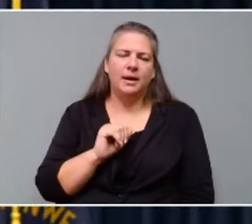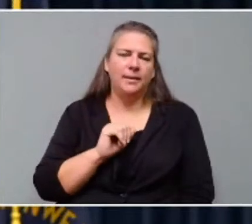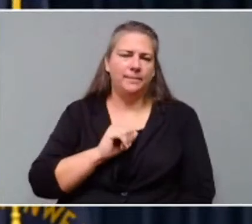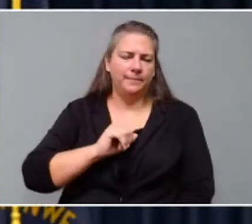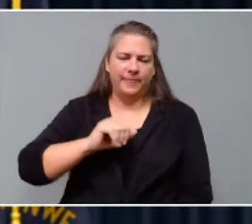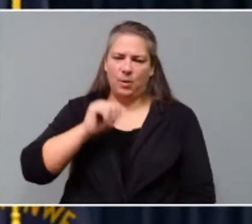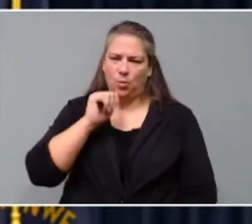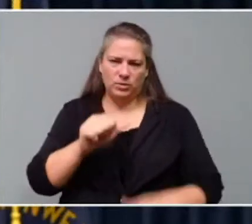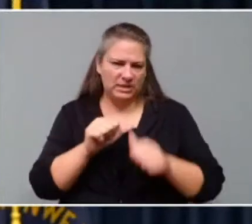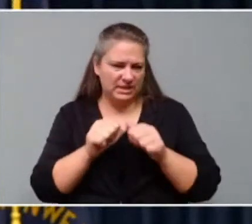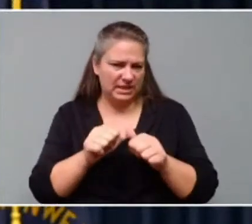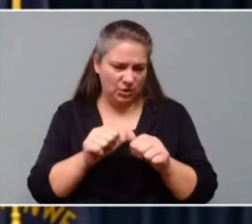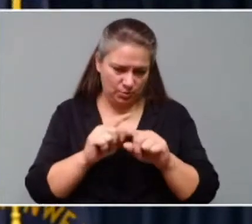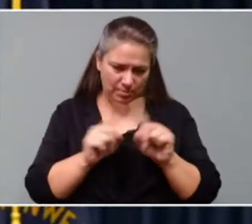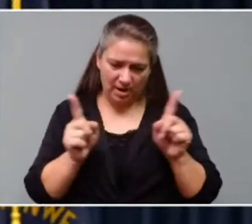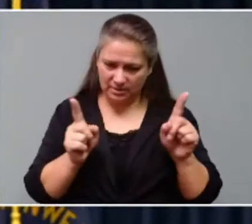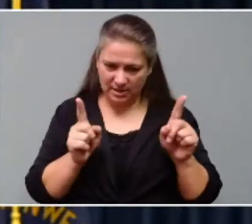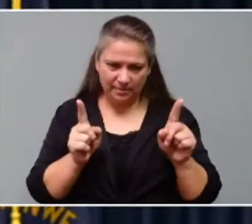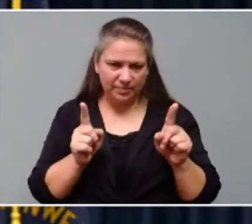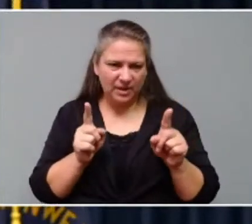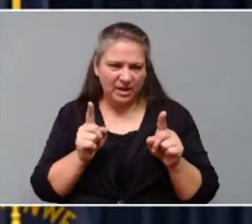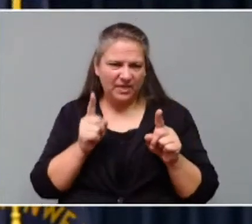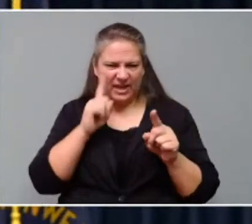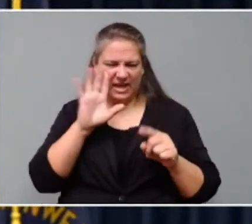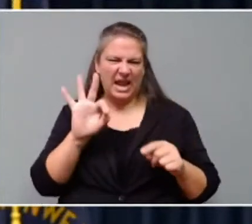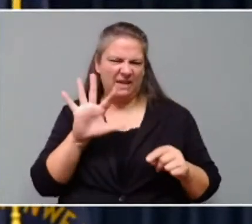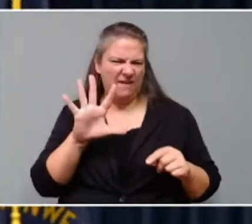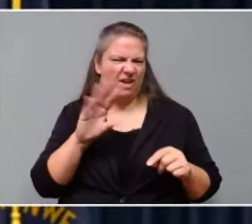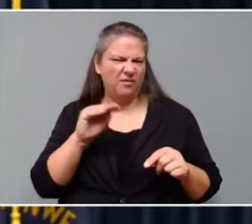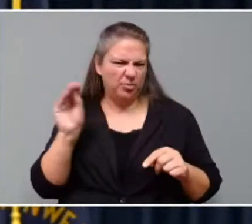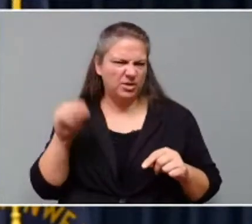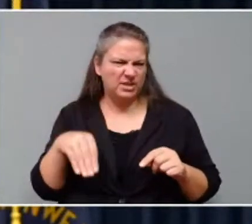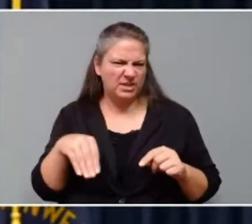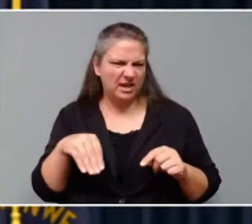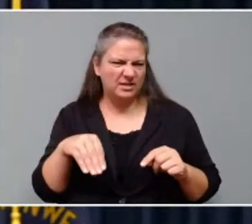continue, but I think about 95% of